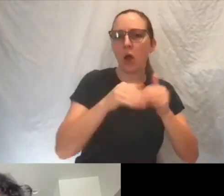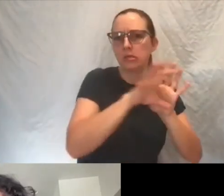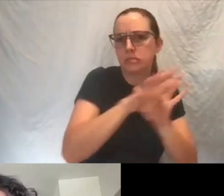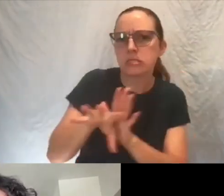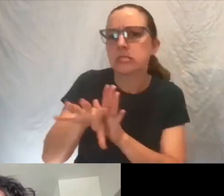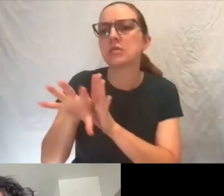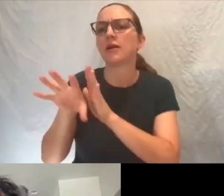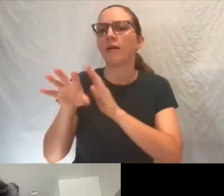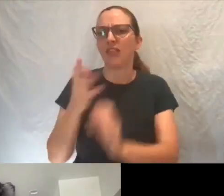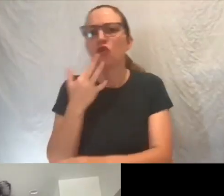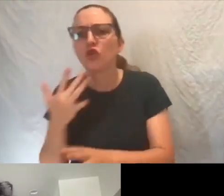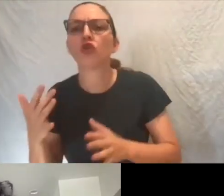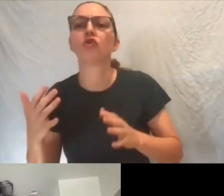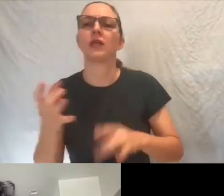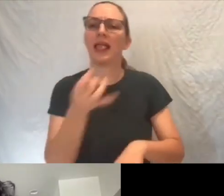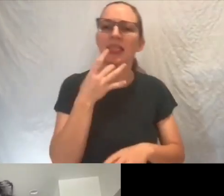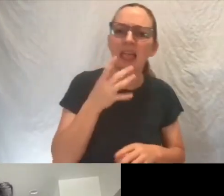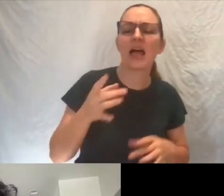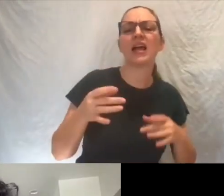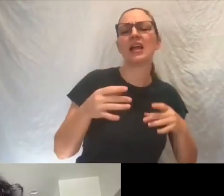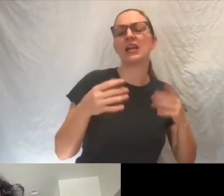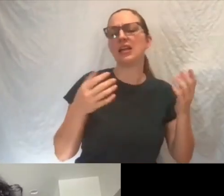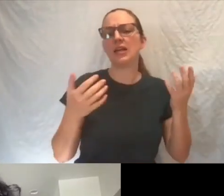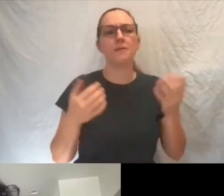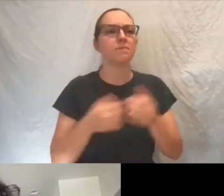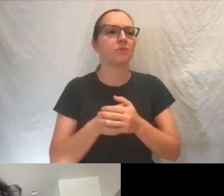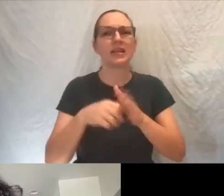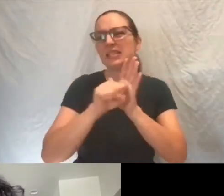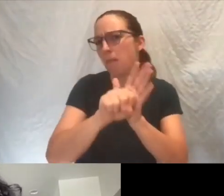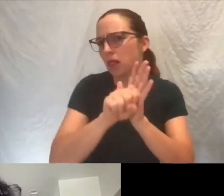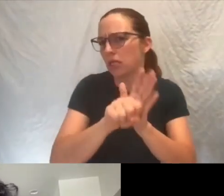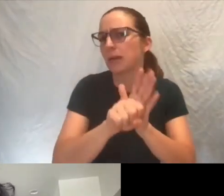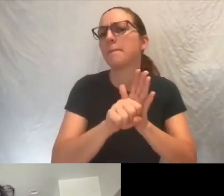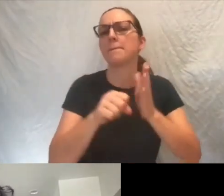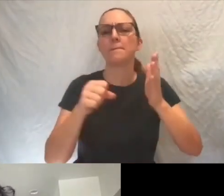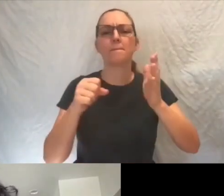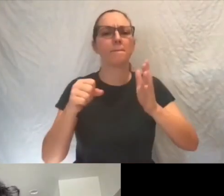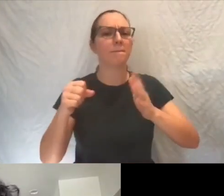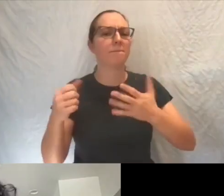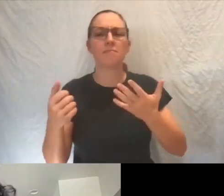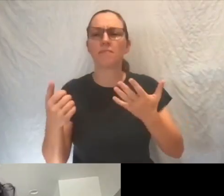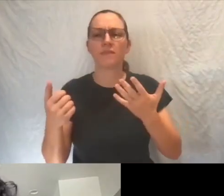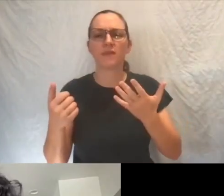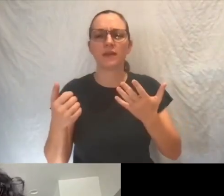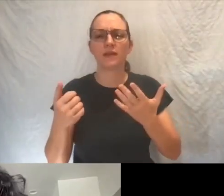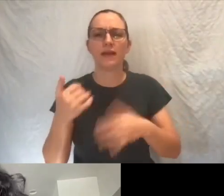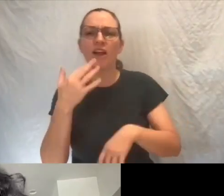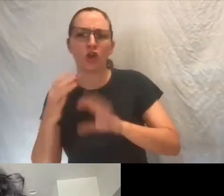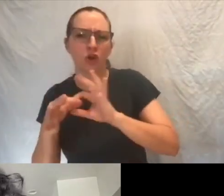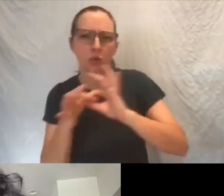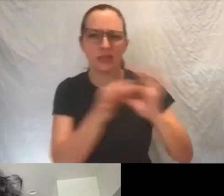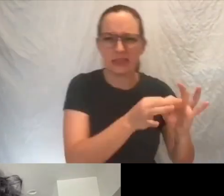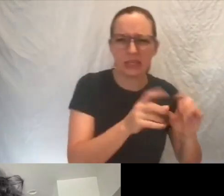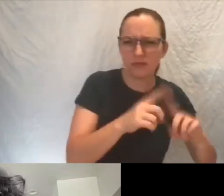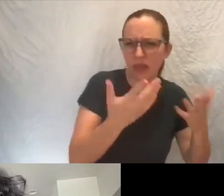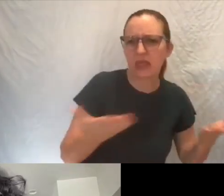that, and also just little symbolism within that too, and different color within that.